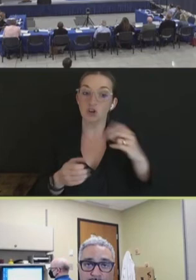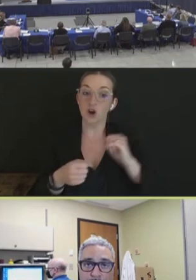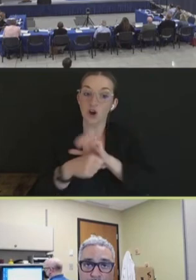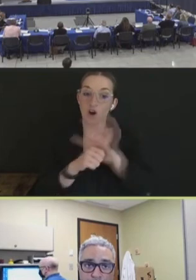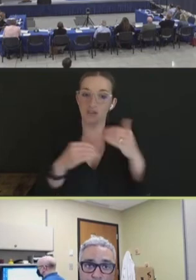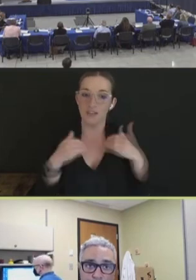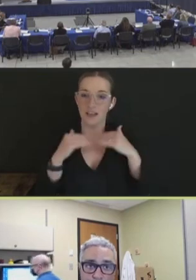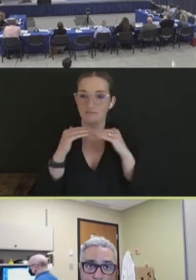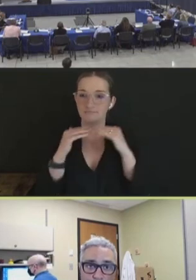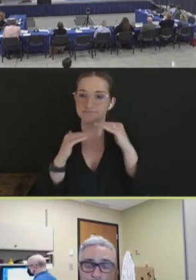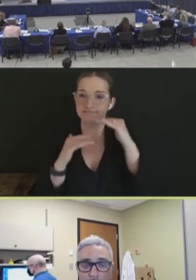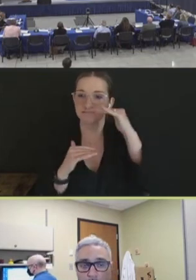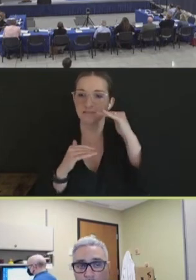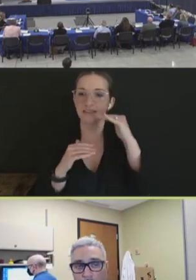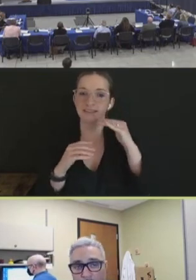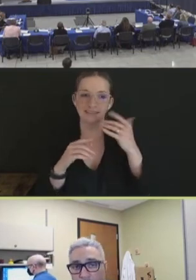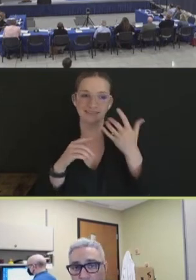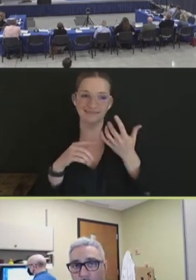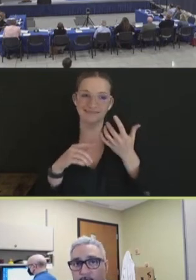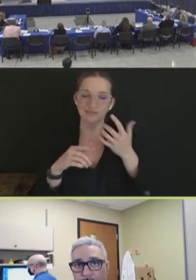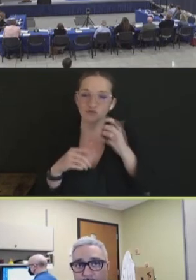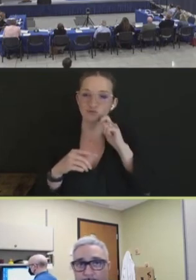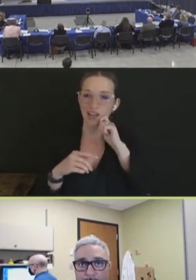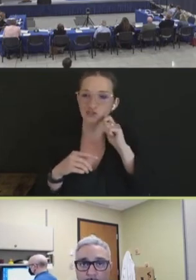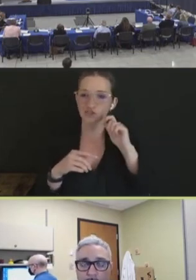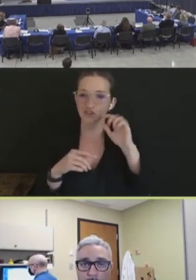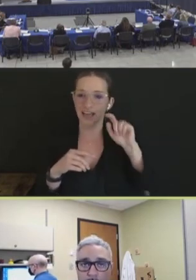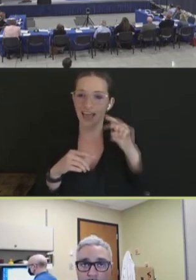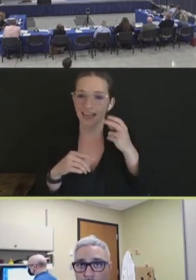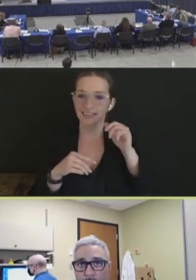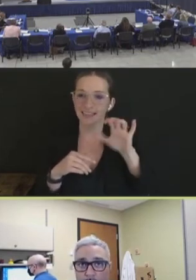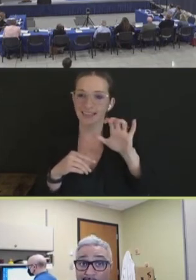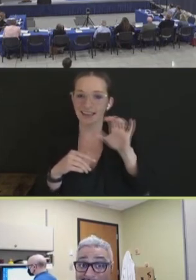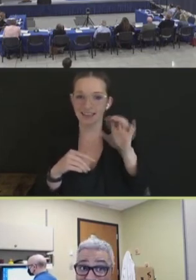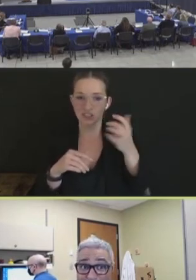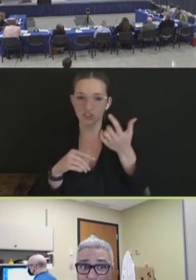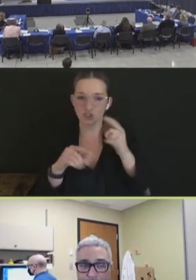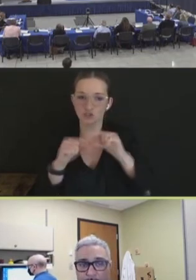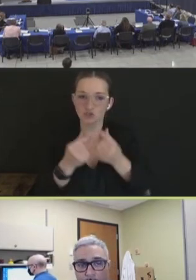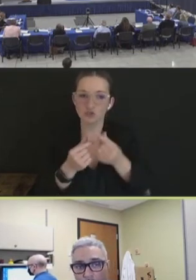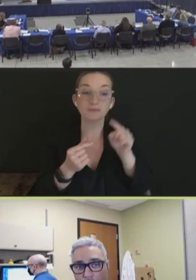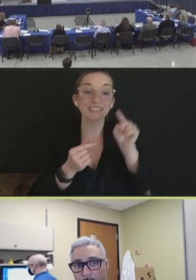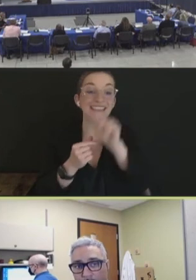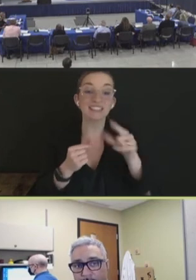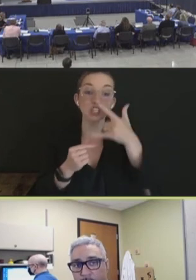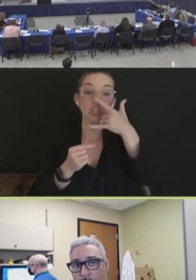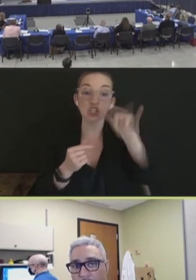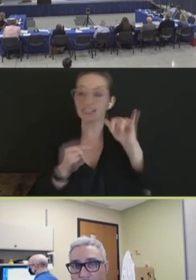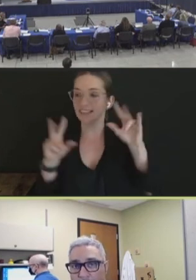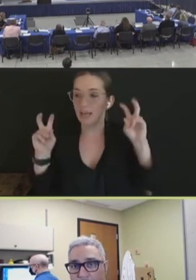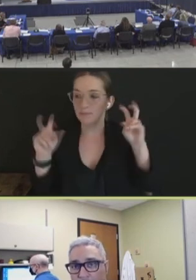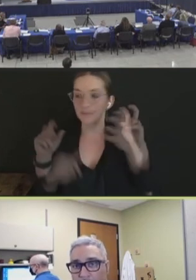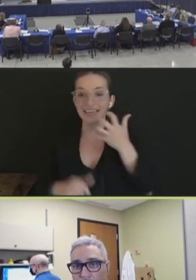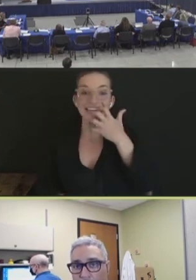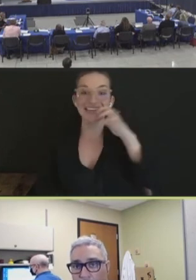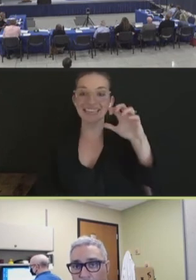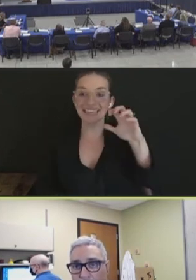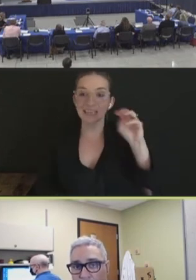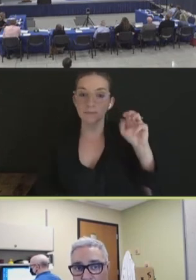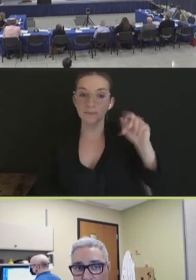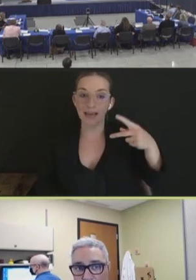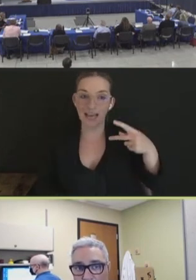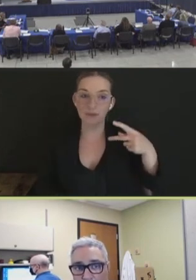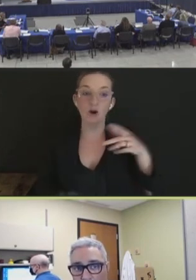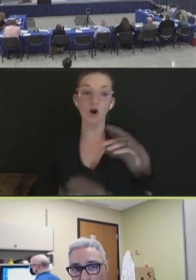across different racial and ethnic groups. These are chloropleth maps, or more broadly known as like heat maps. On the left, we're looking at incidence. On the right, we're